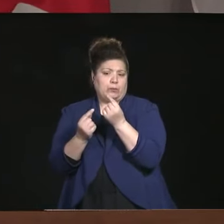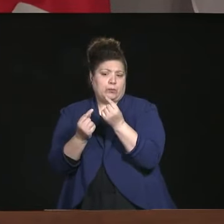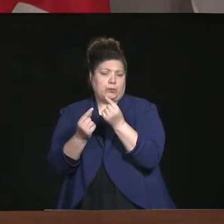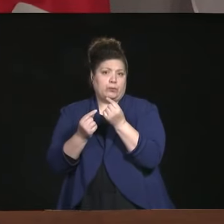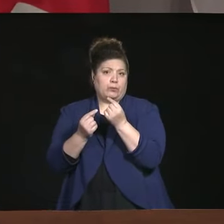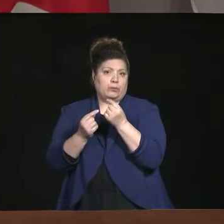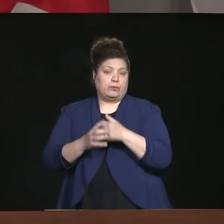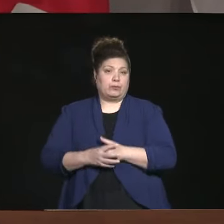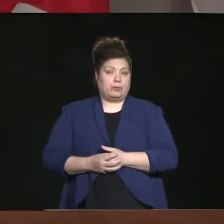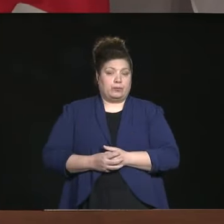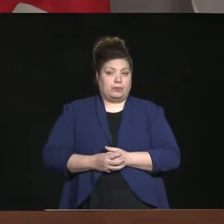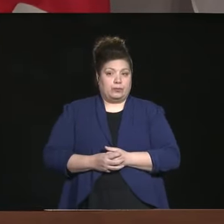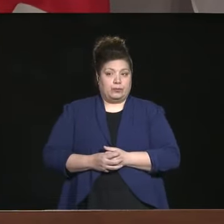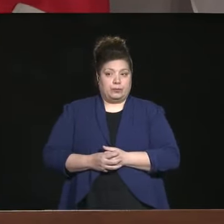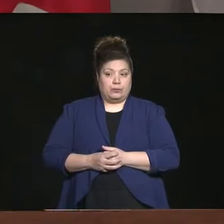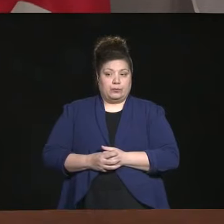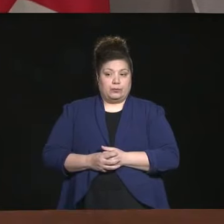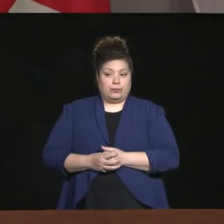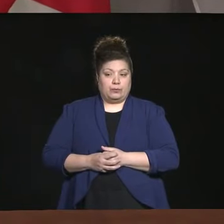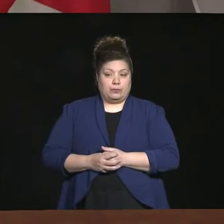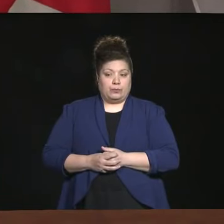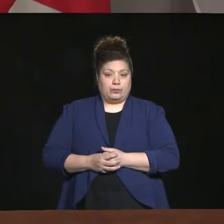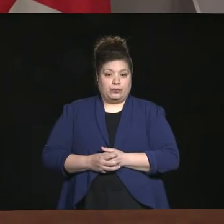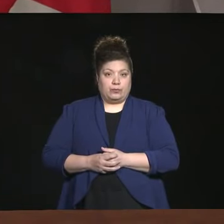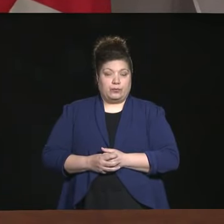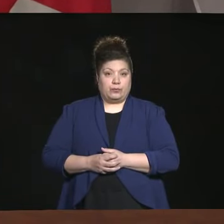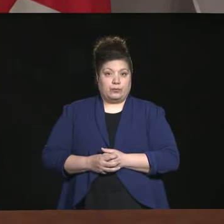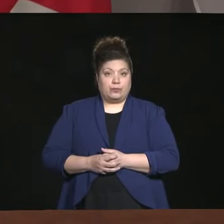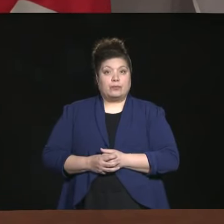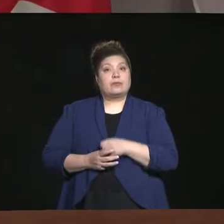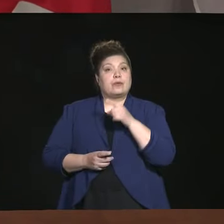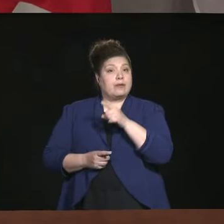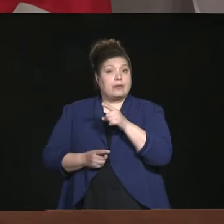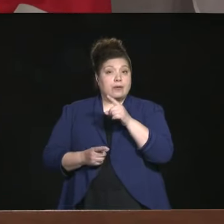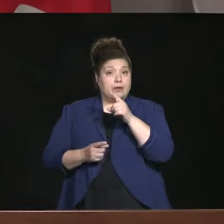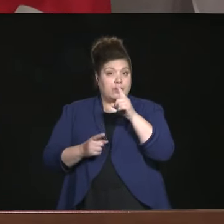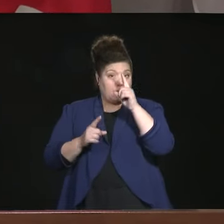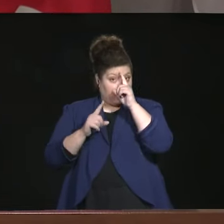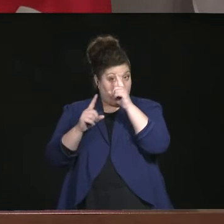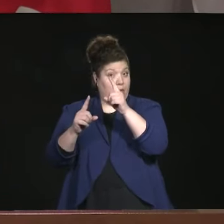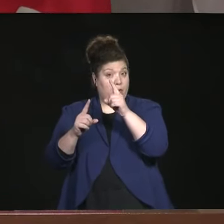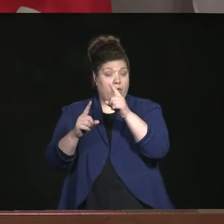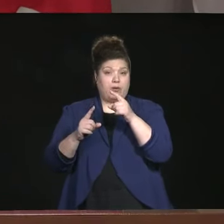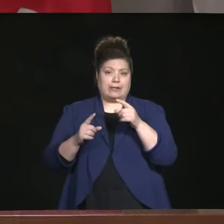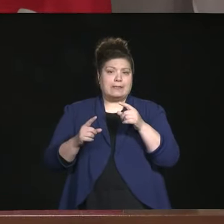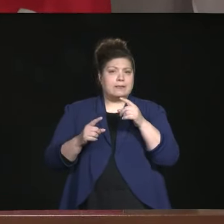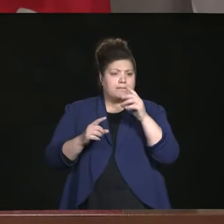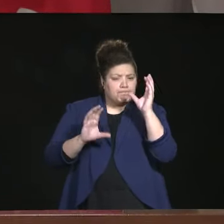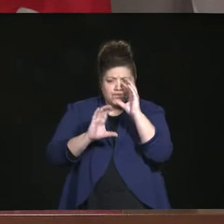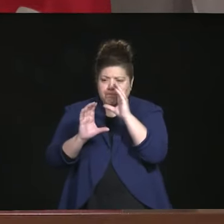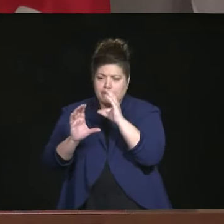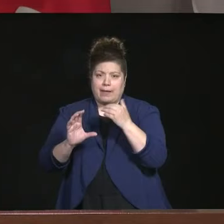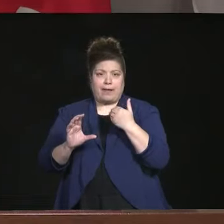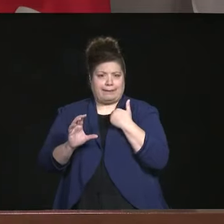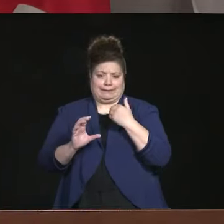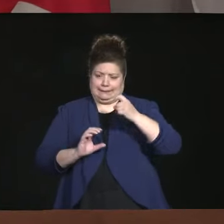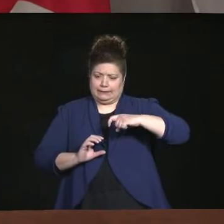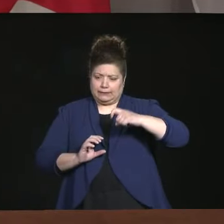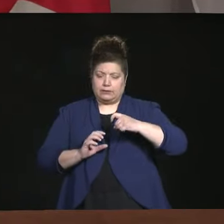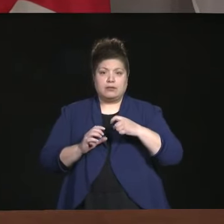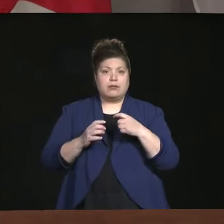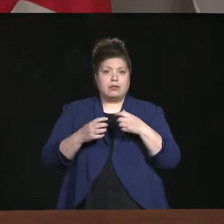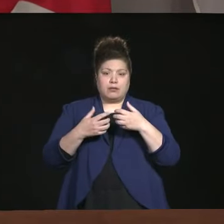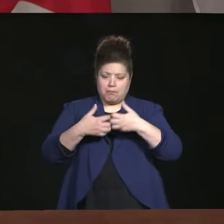l'équipement médical essentiel au personnel de la santé et priorise la santé et la sécurité